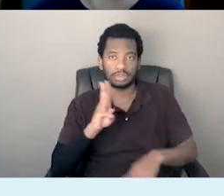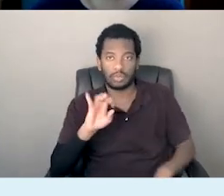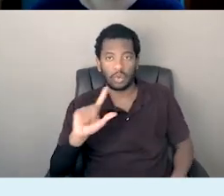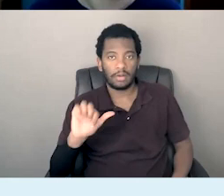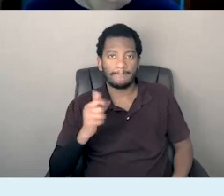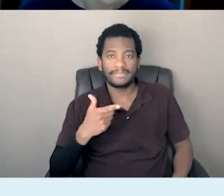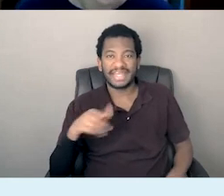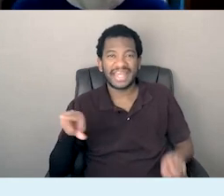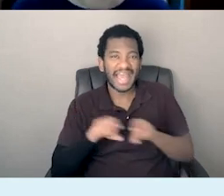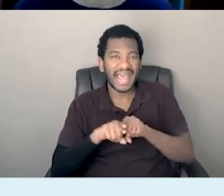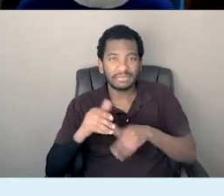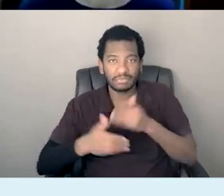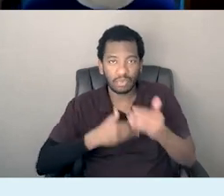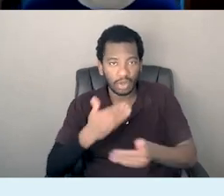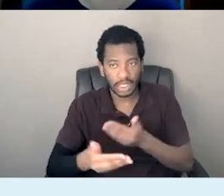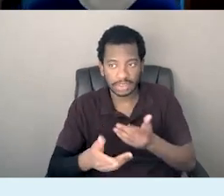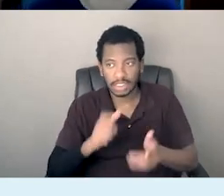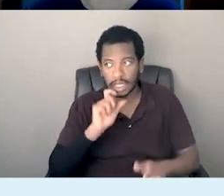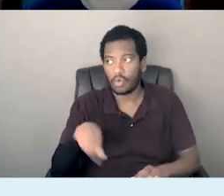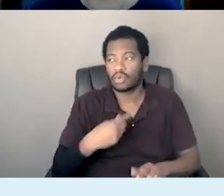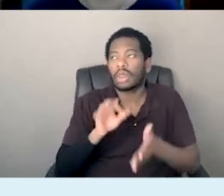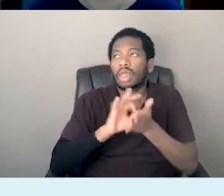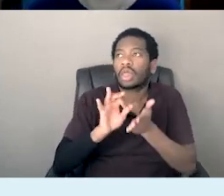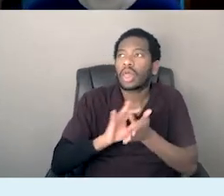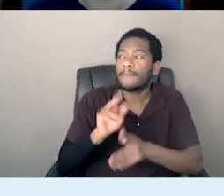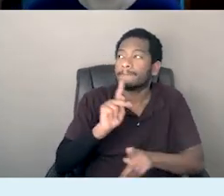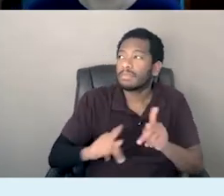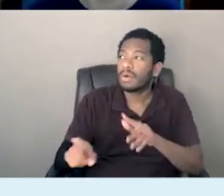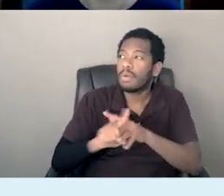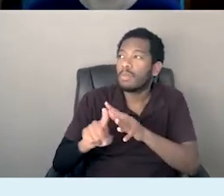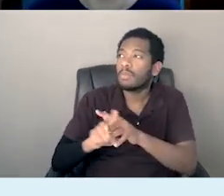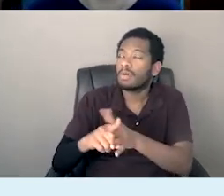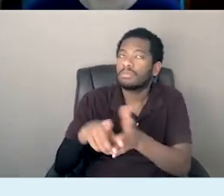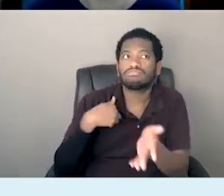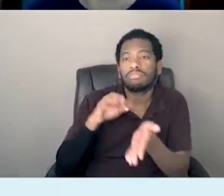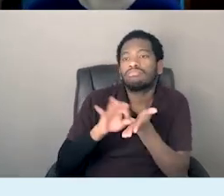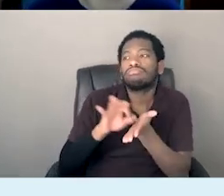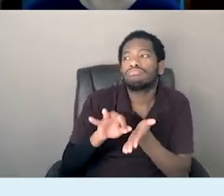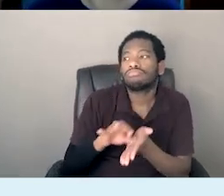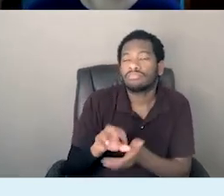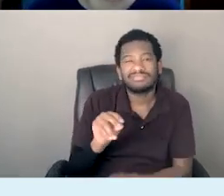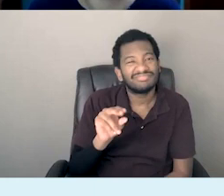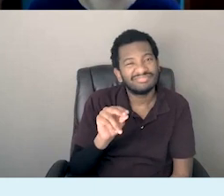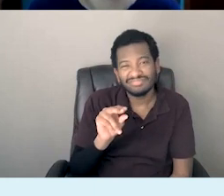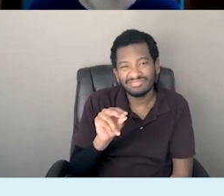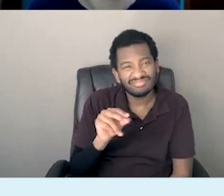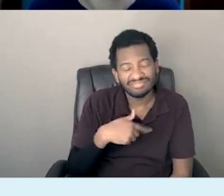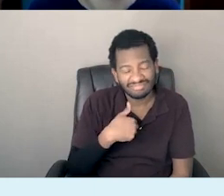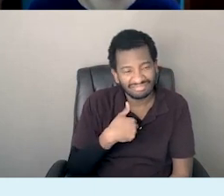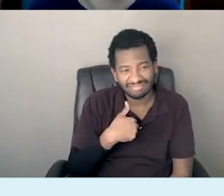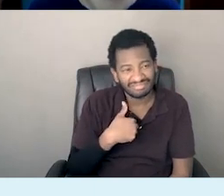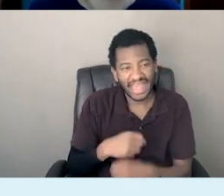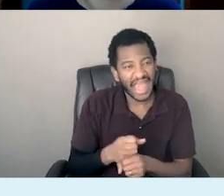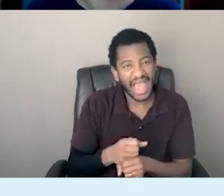rather than just counting the people that are coming in? And also, how do we make sure that we are looking at